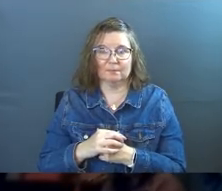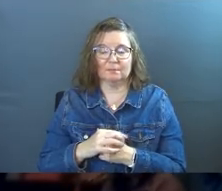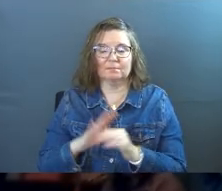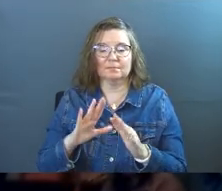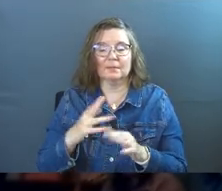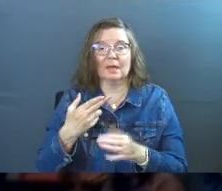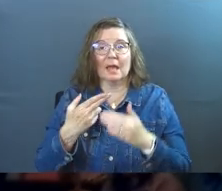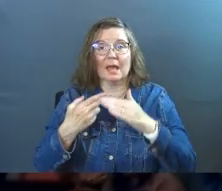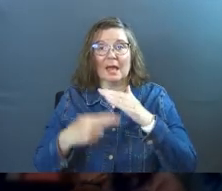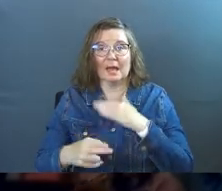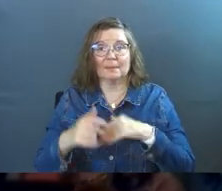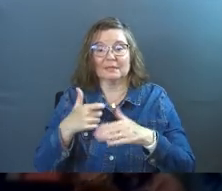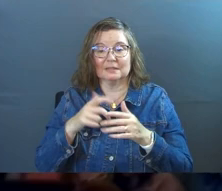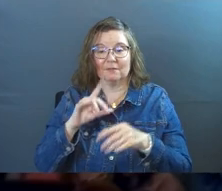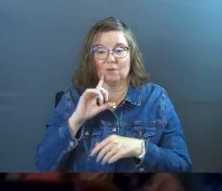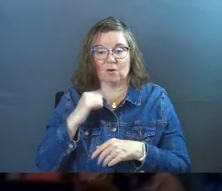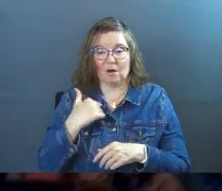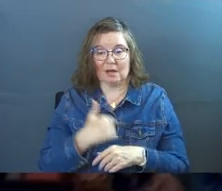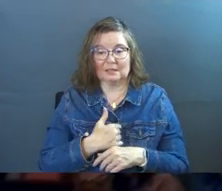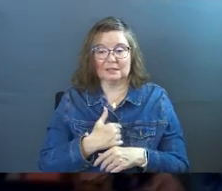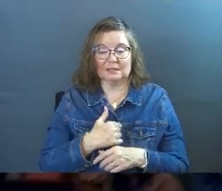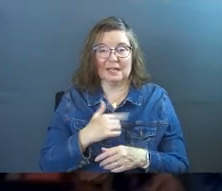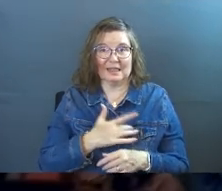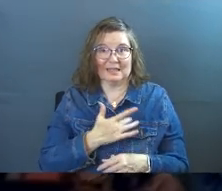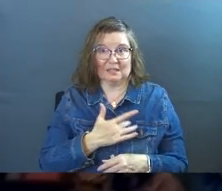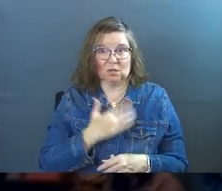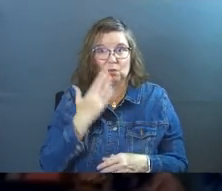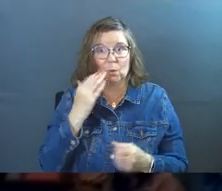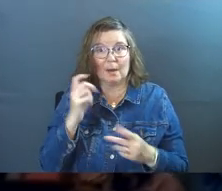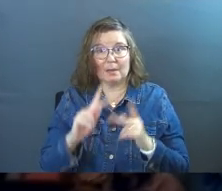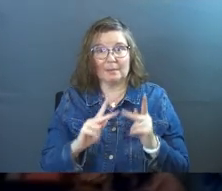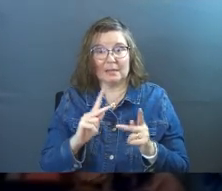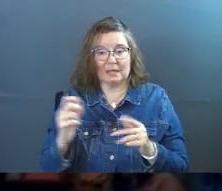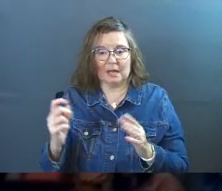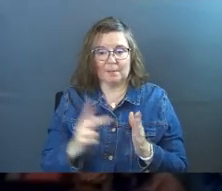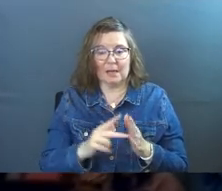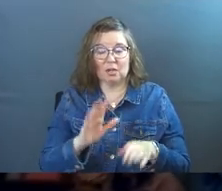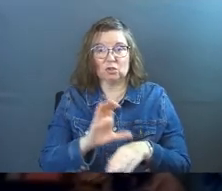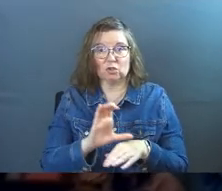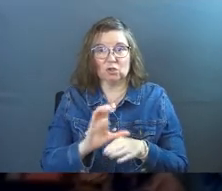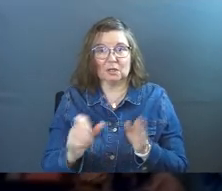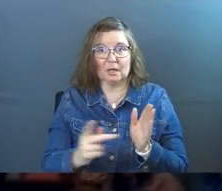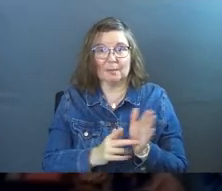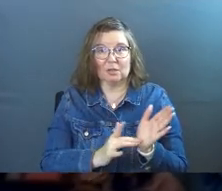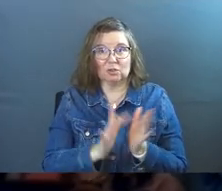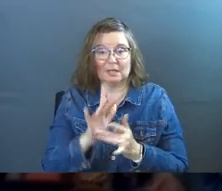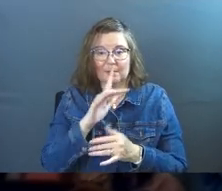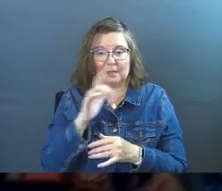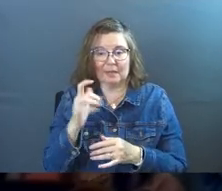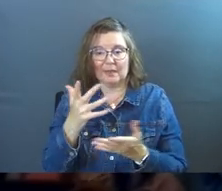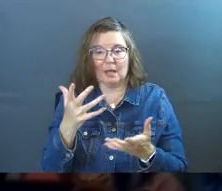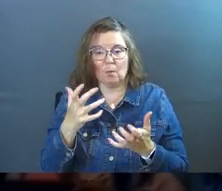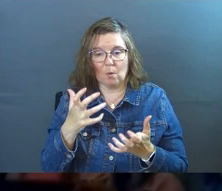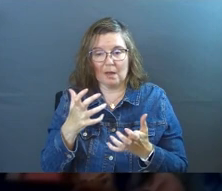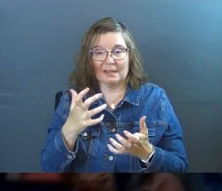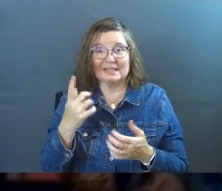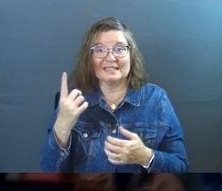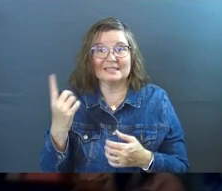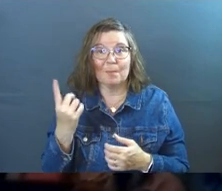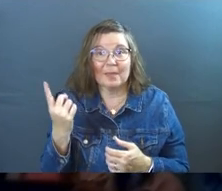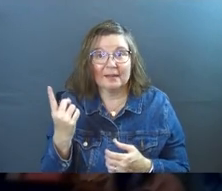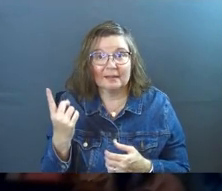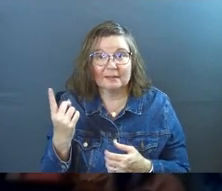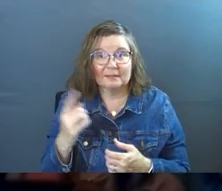See, Habakkuk stands in for us in this sense. Do you know how many people come back to church and come back to Jesus because they want